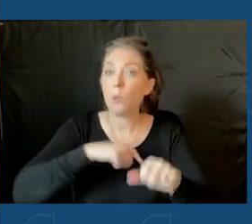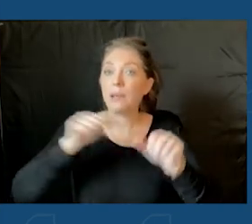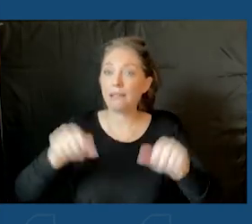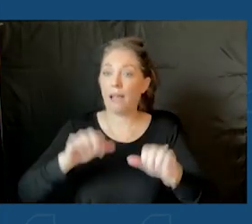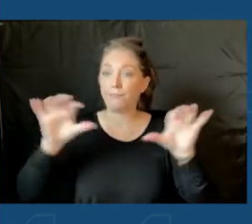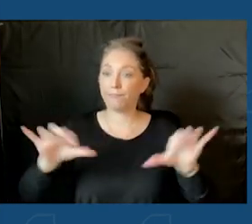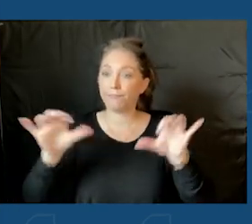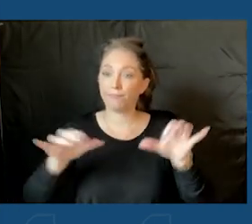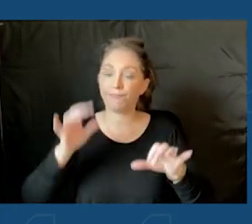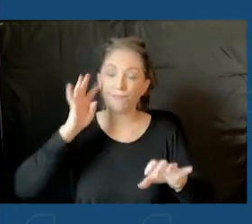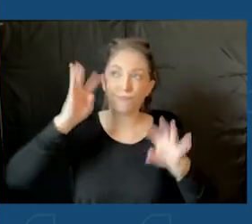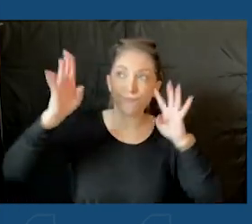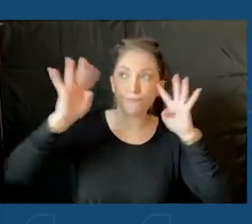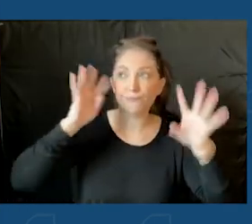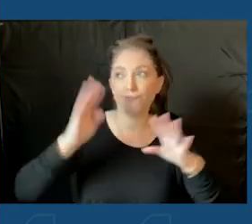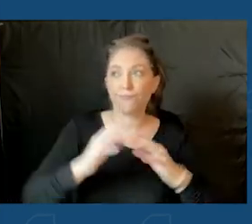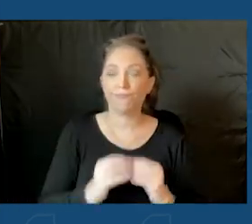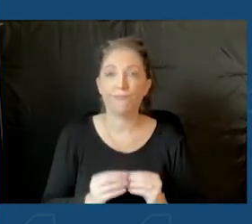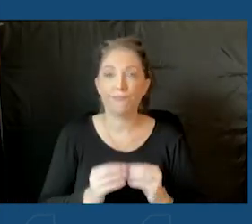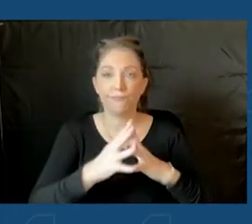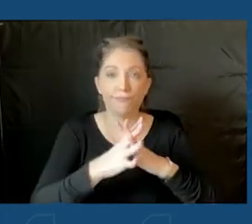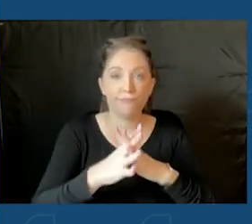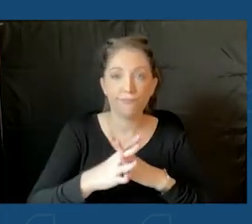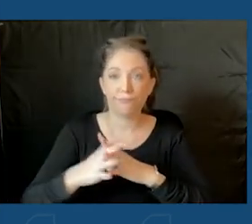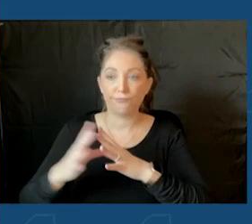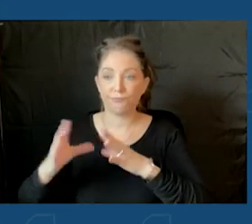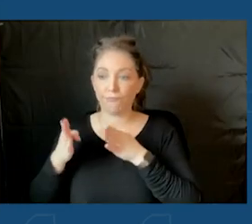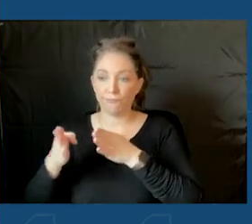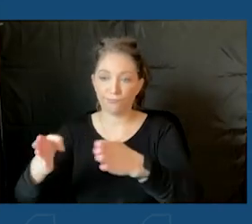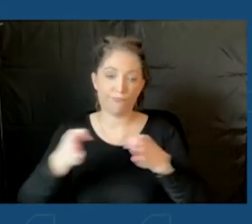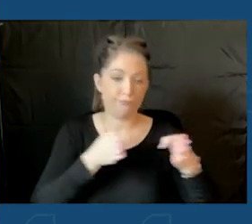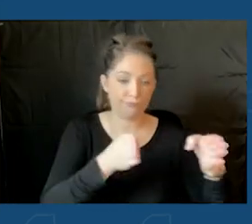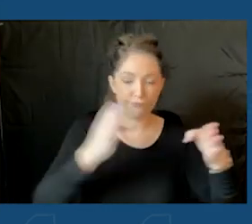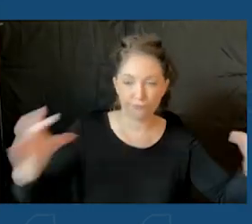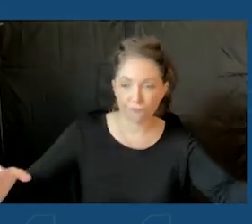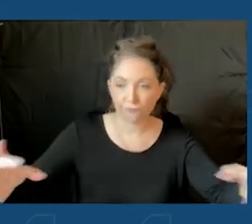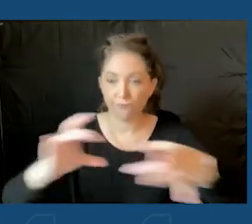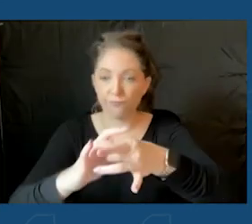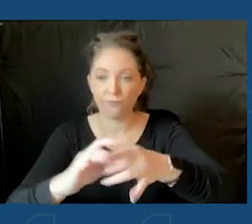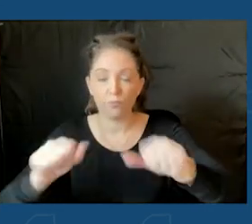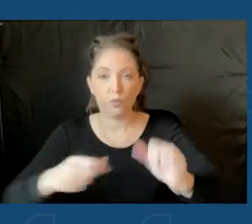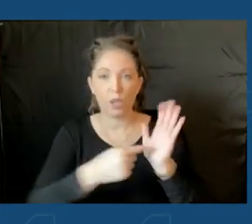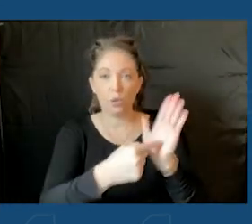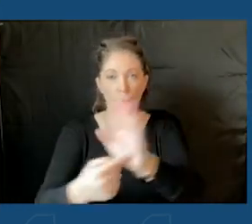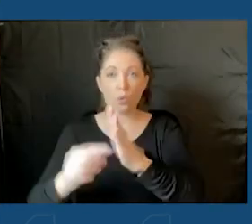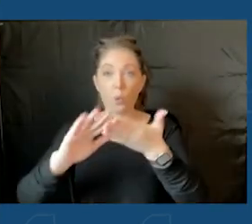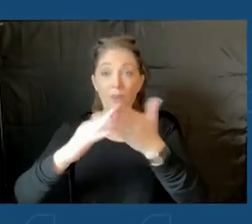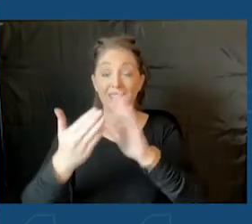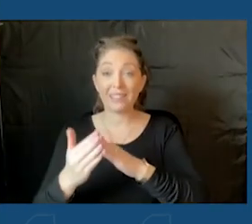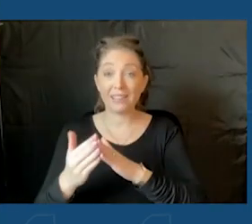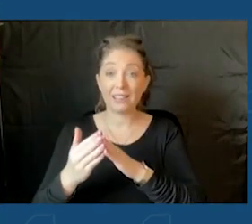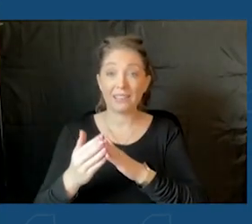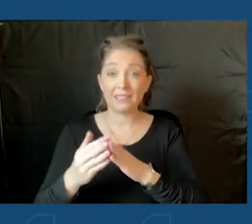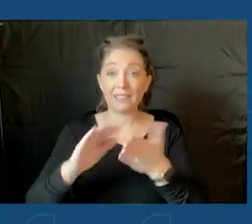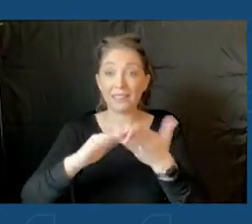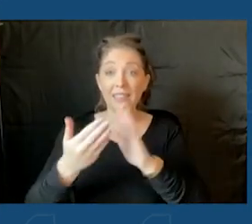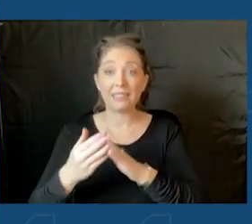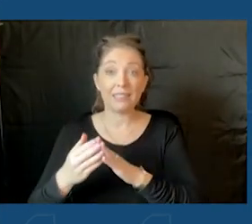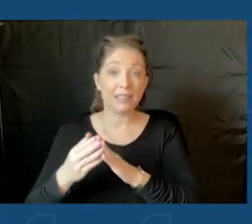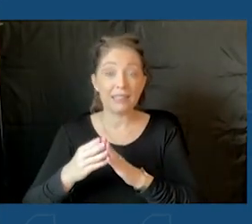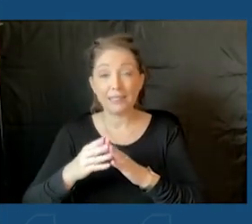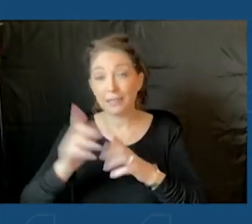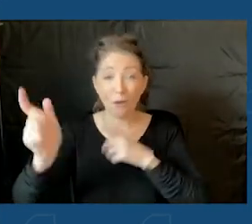have the terminals hooked up together so that we can show that this city, city so great they had to name it twice, New York, New